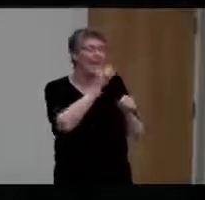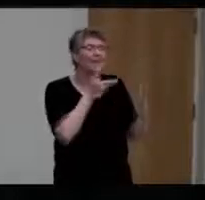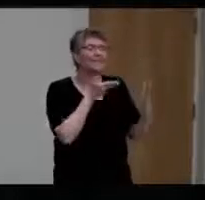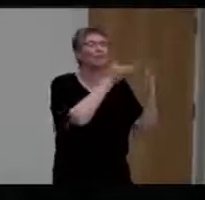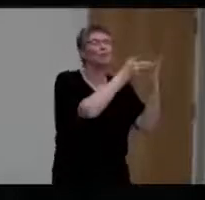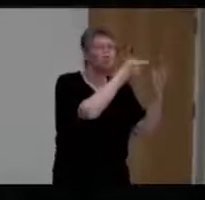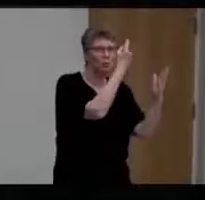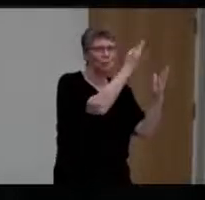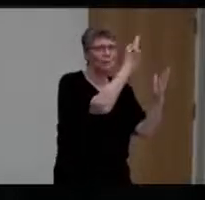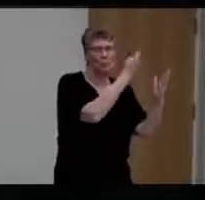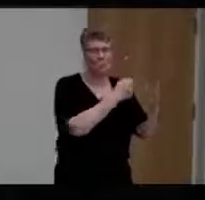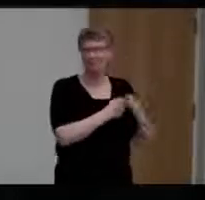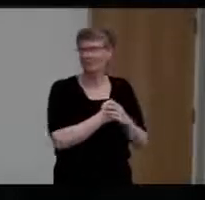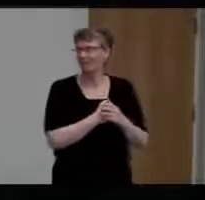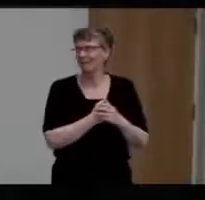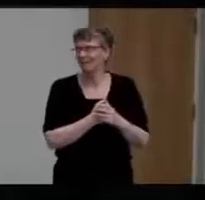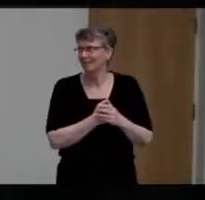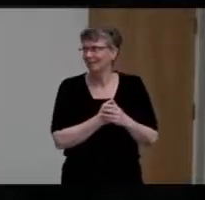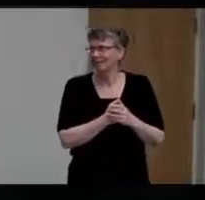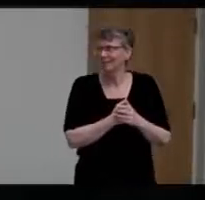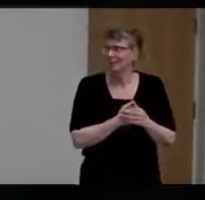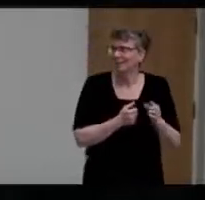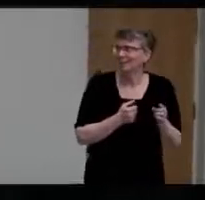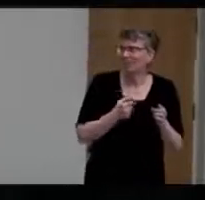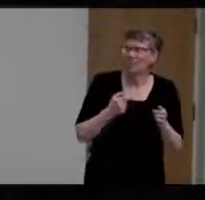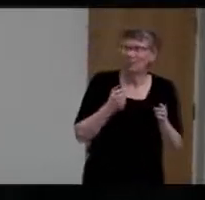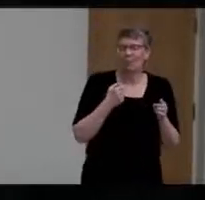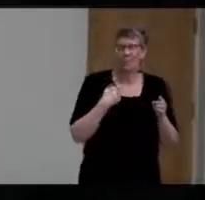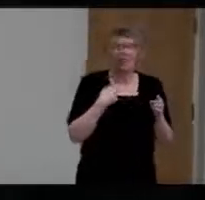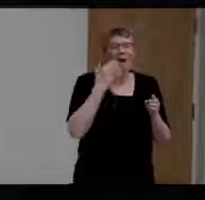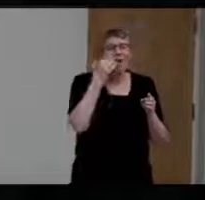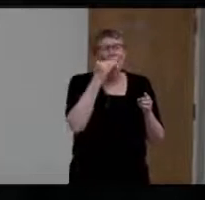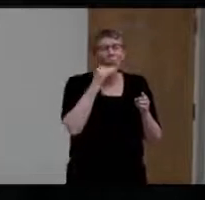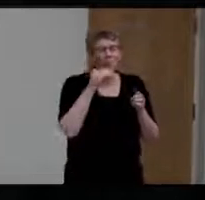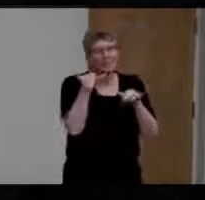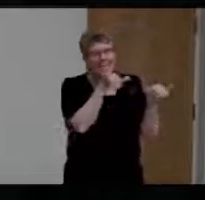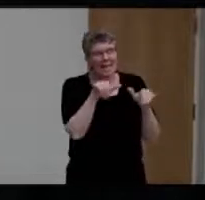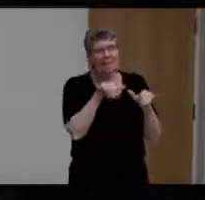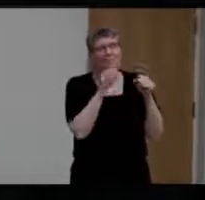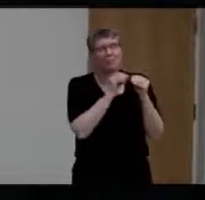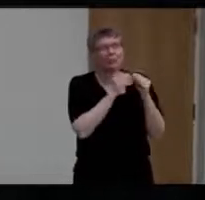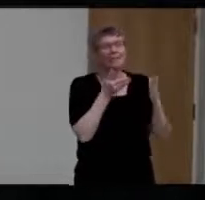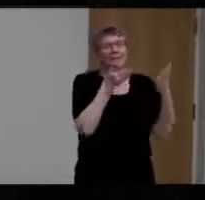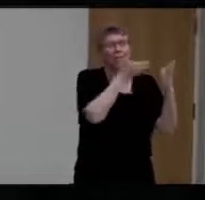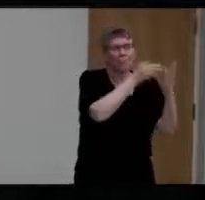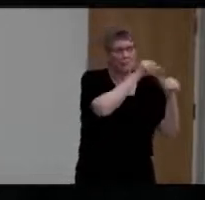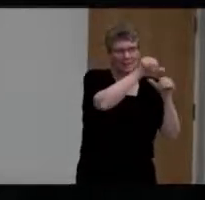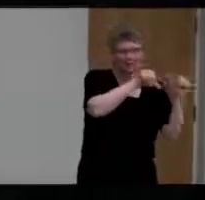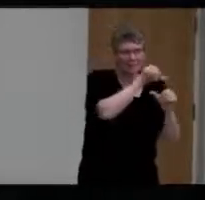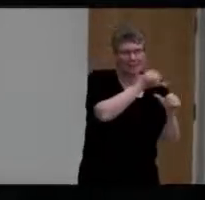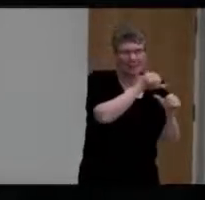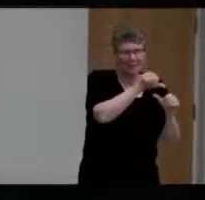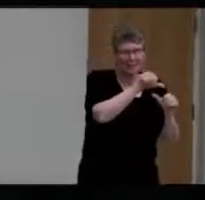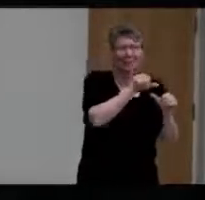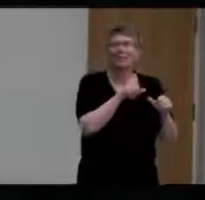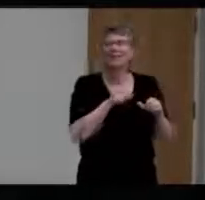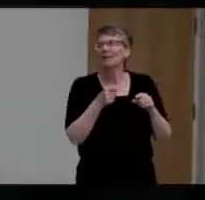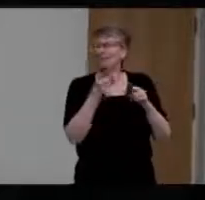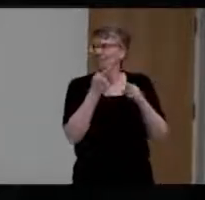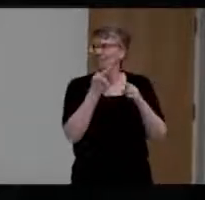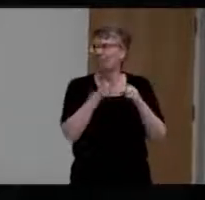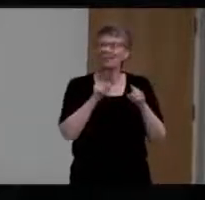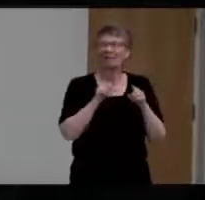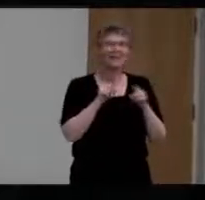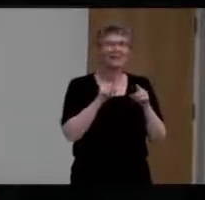know humanity is much more than suing each other. But that does speak a little bit to this sort of double hype of AI is everything, and